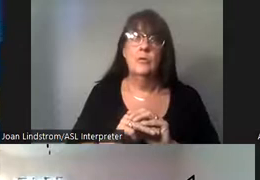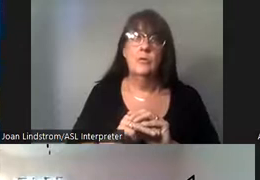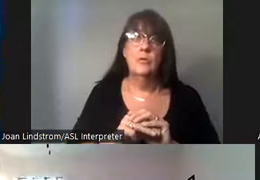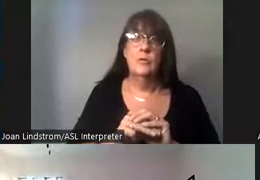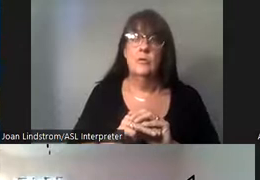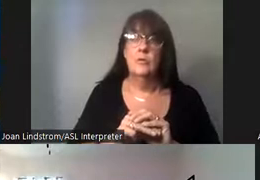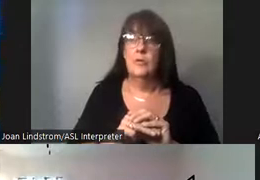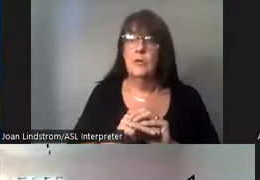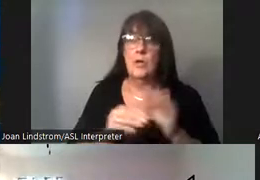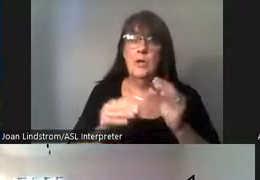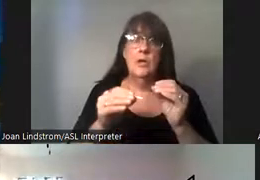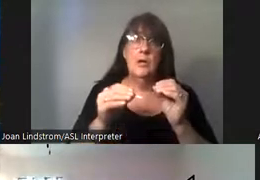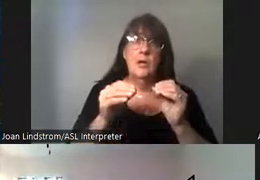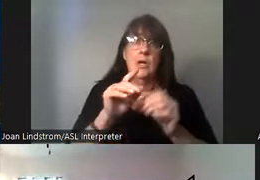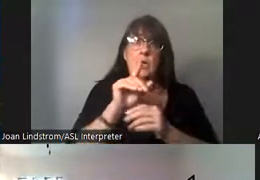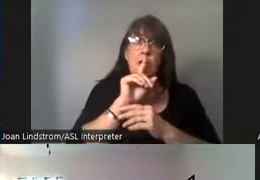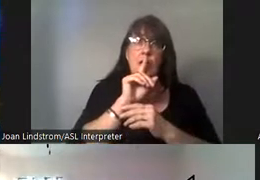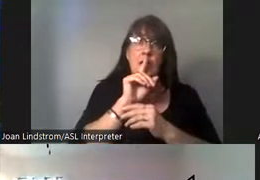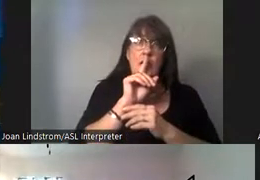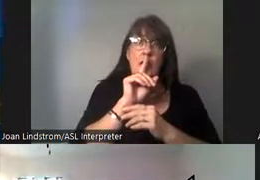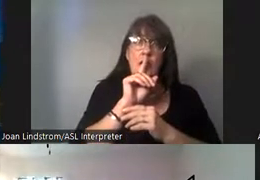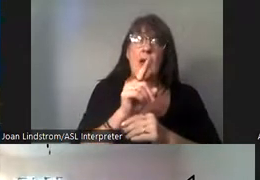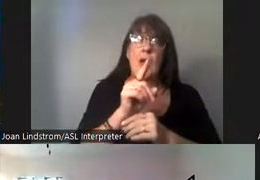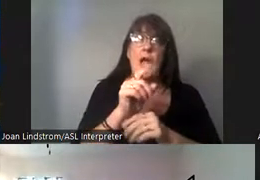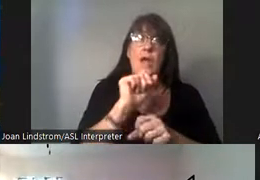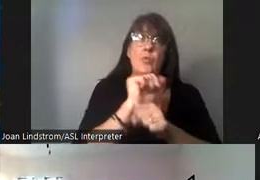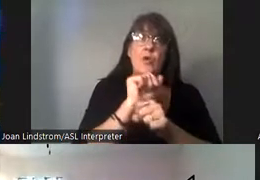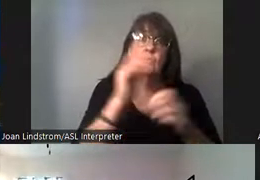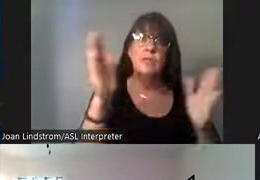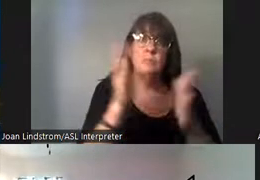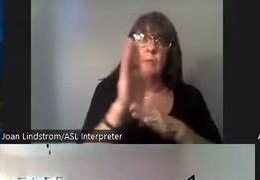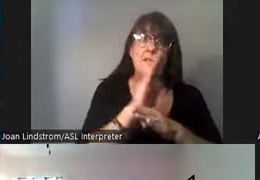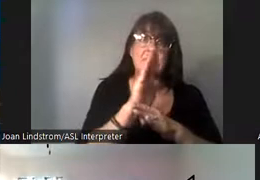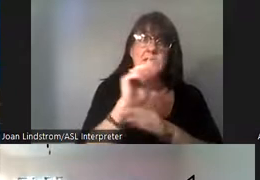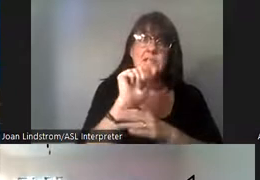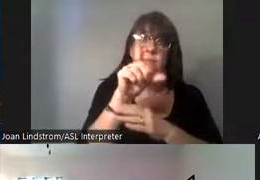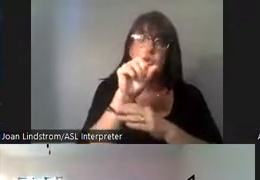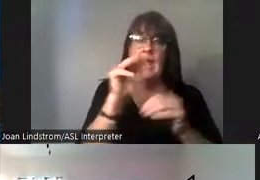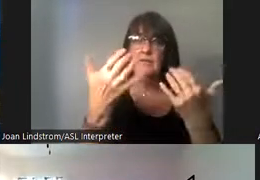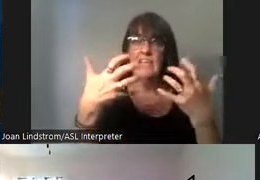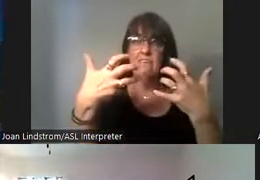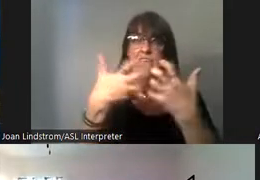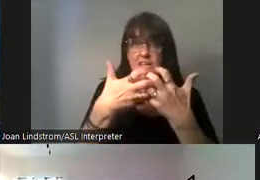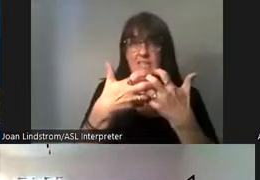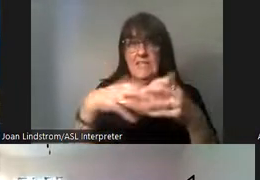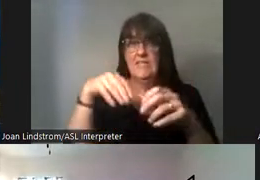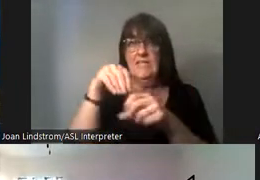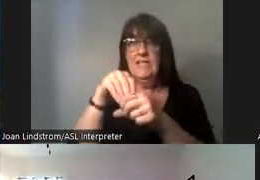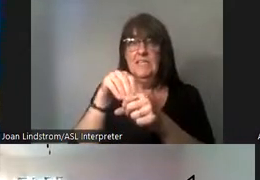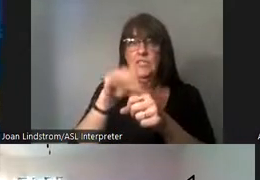more broadly, so I'm a Fed, I work for the Small Business Administration. Mm-hmm. Just a little bit curious how that fits into